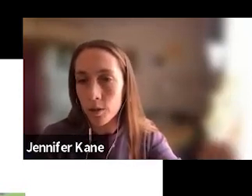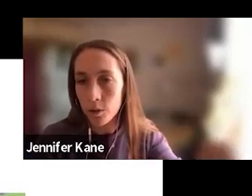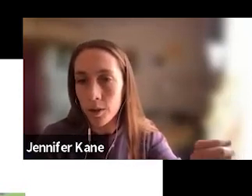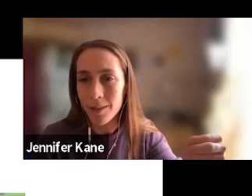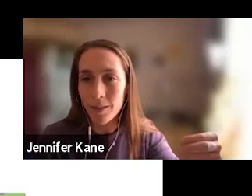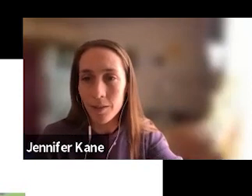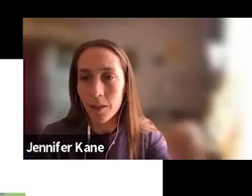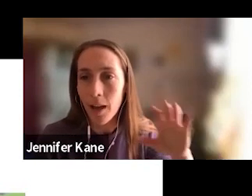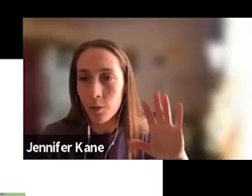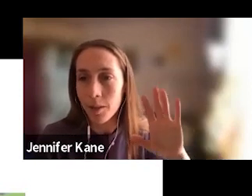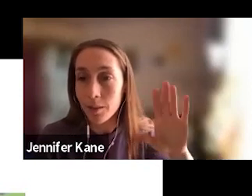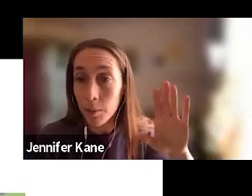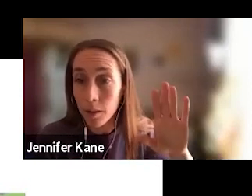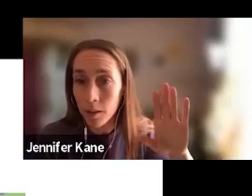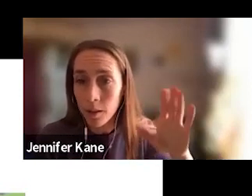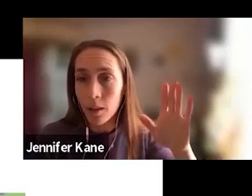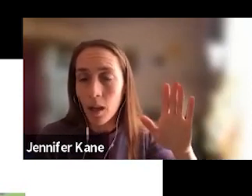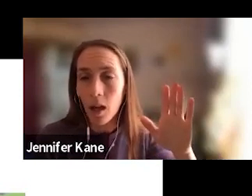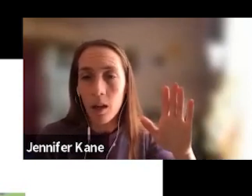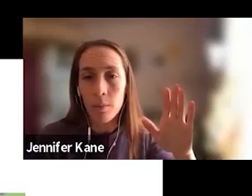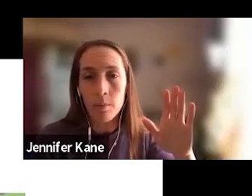want to do doesn't necessarily have to be exhibited.